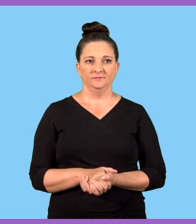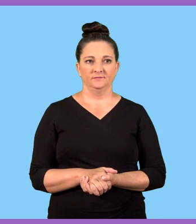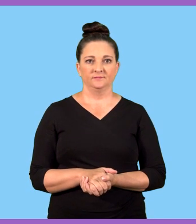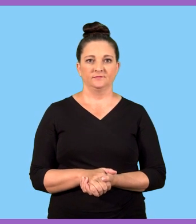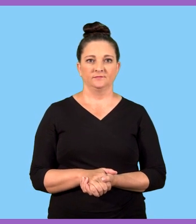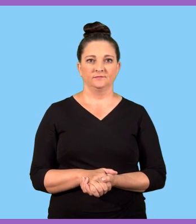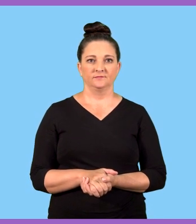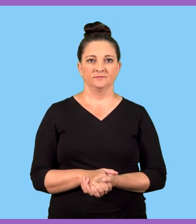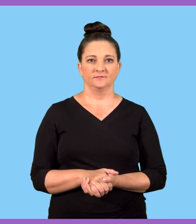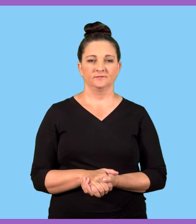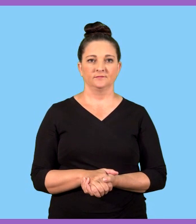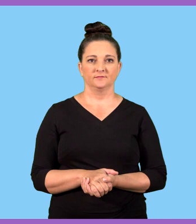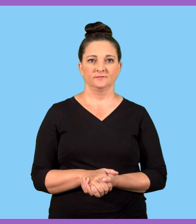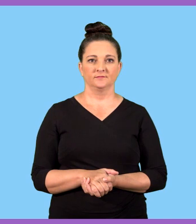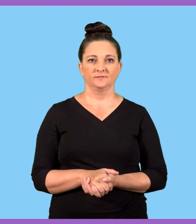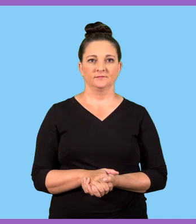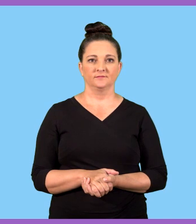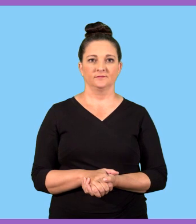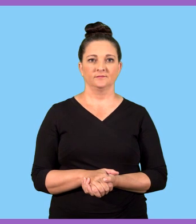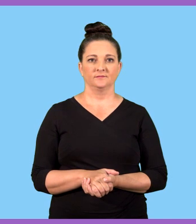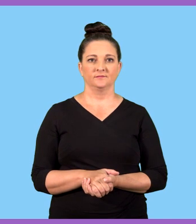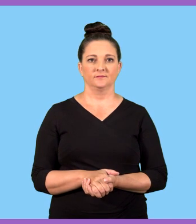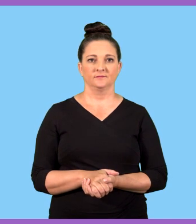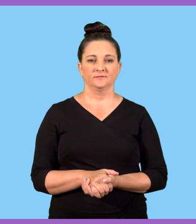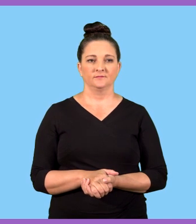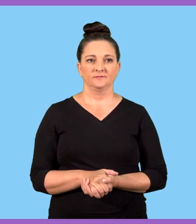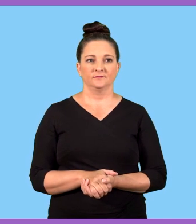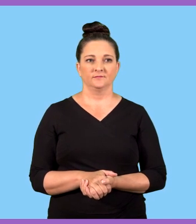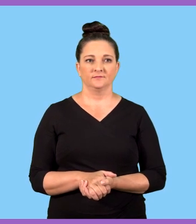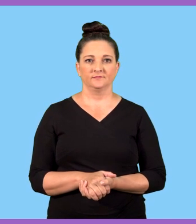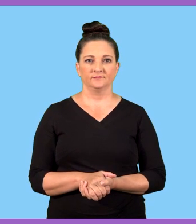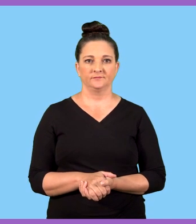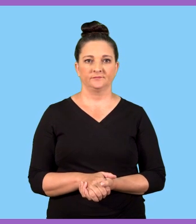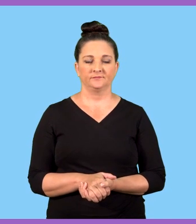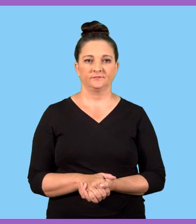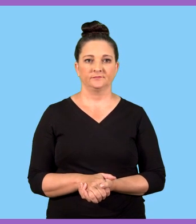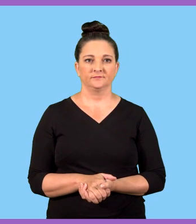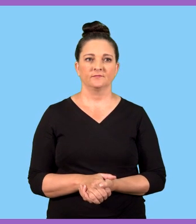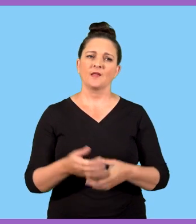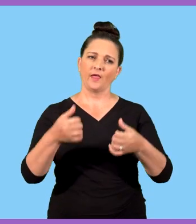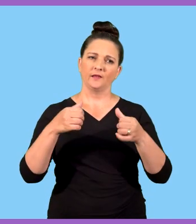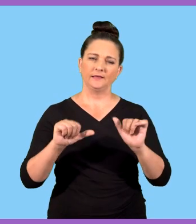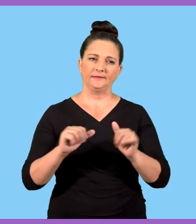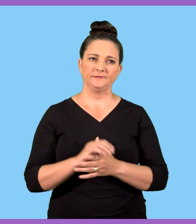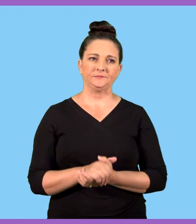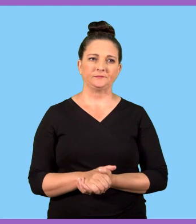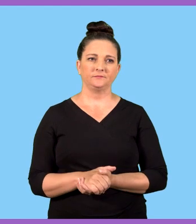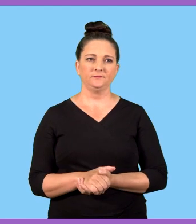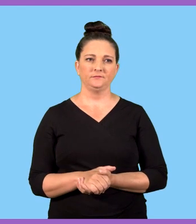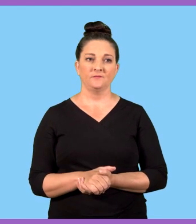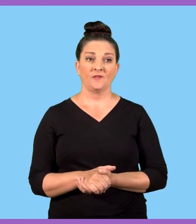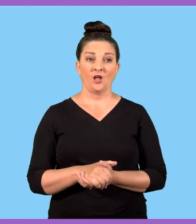O-U-and-S. All right, let's write that with a nice little in there. We go. Continuous. The next